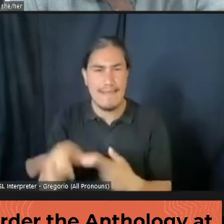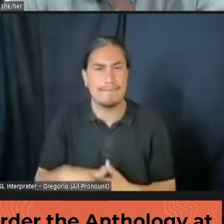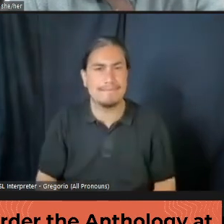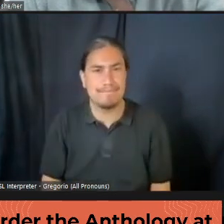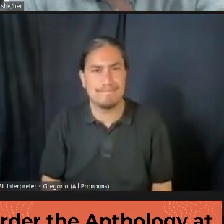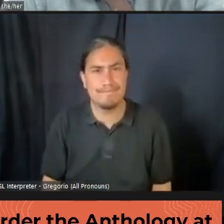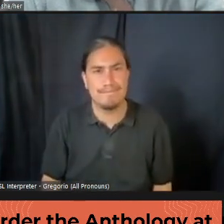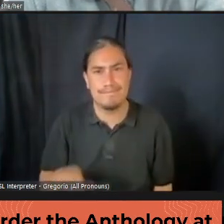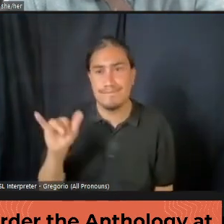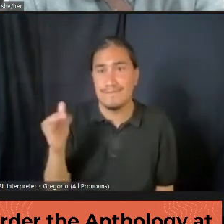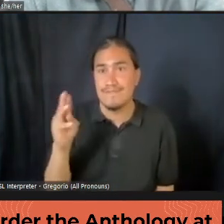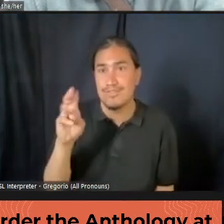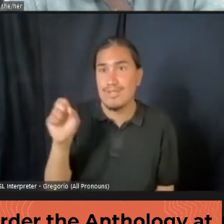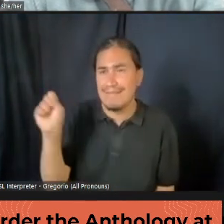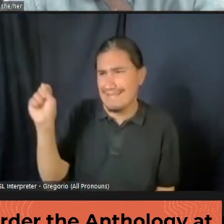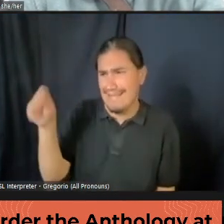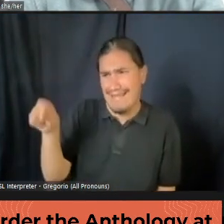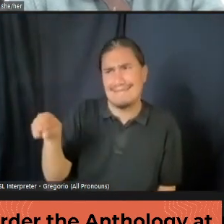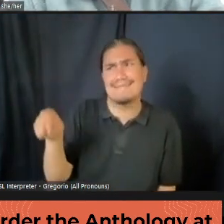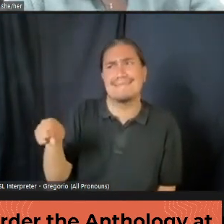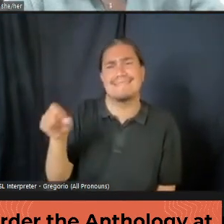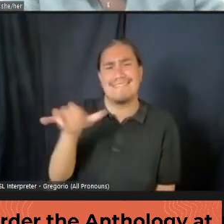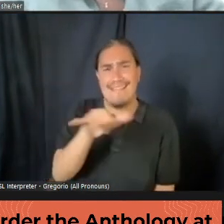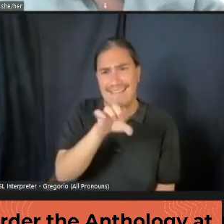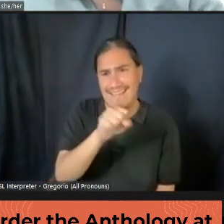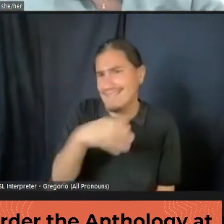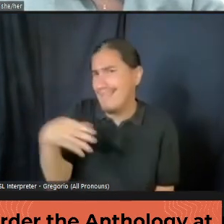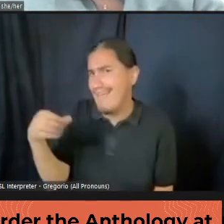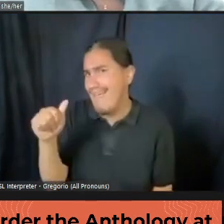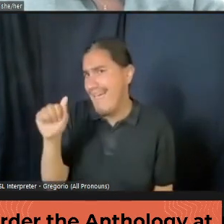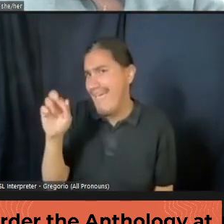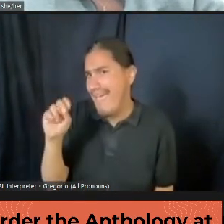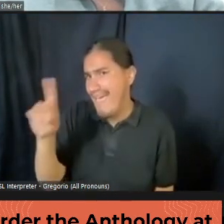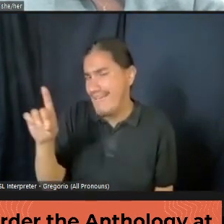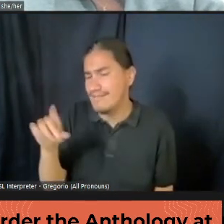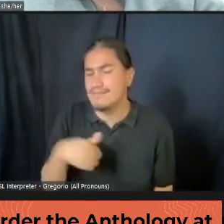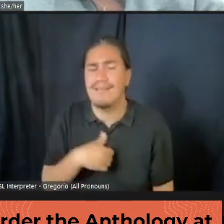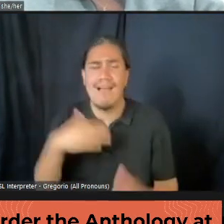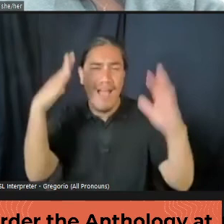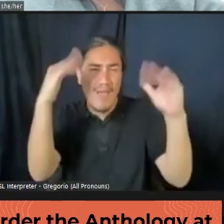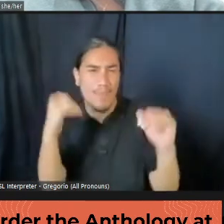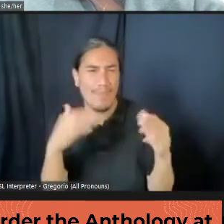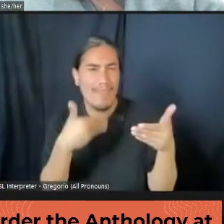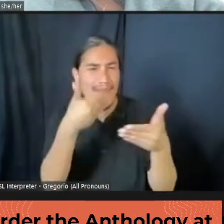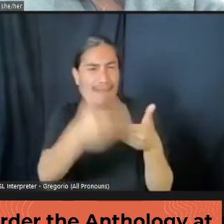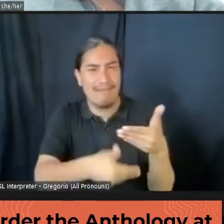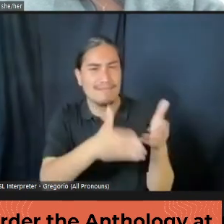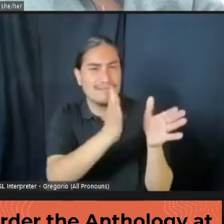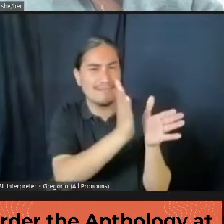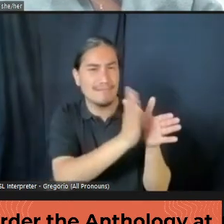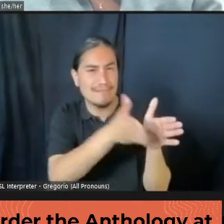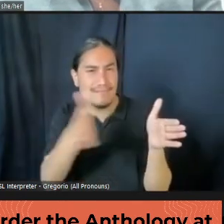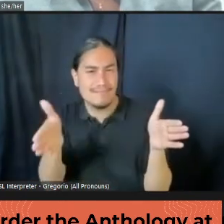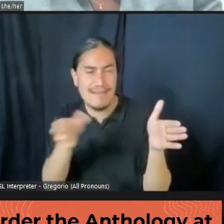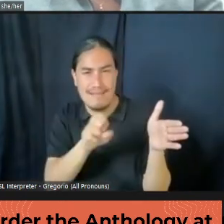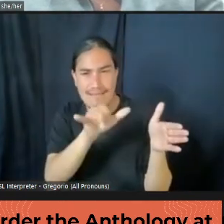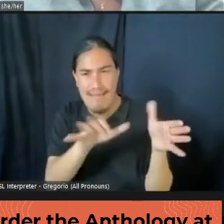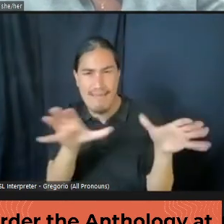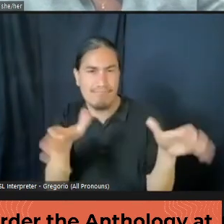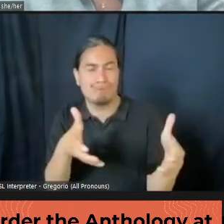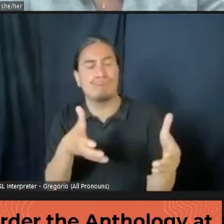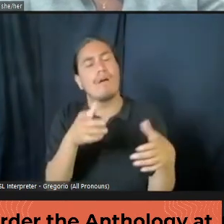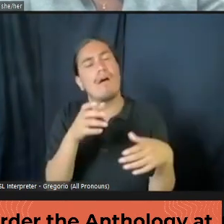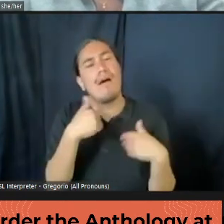Yes, yes, and I hope the next anthology can unpack learnings and practices